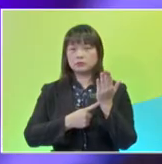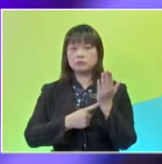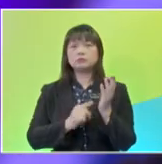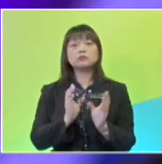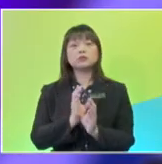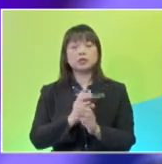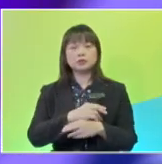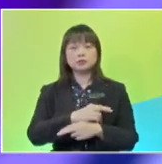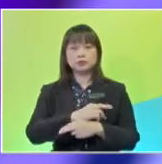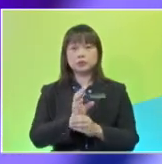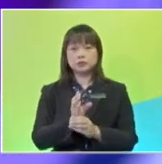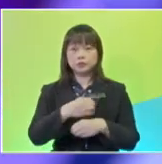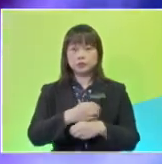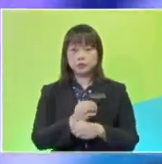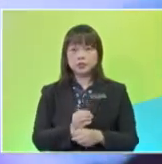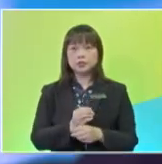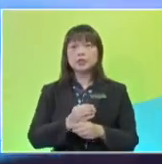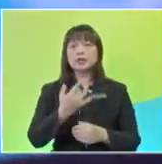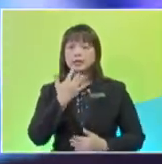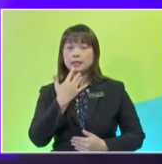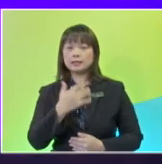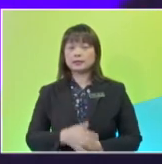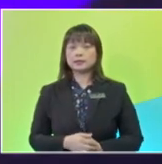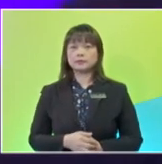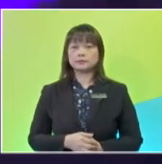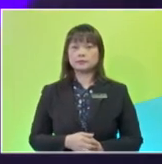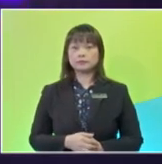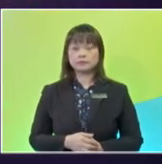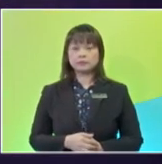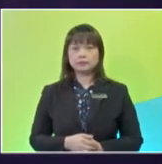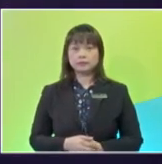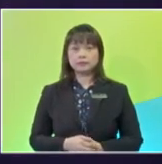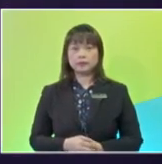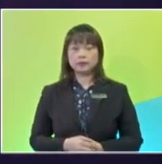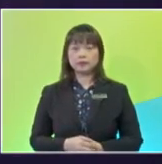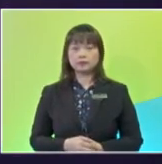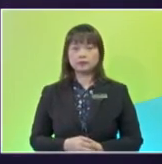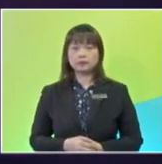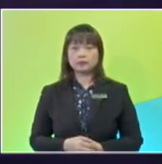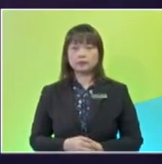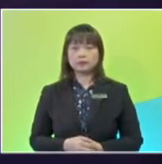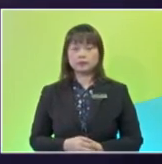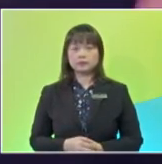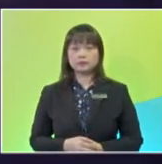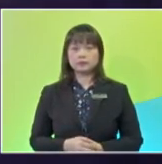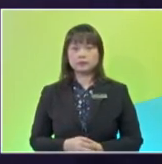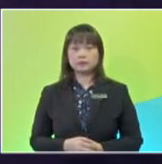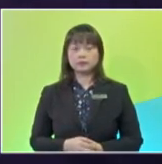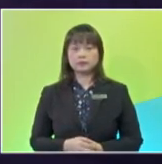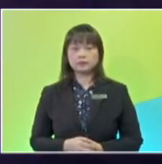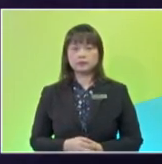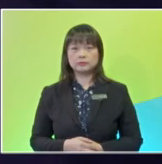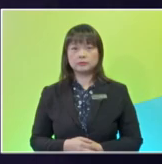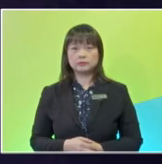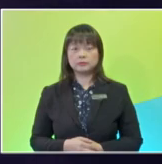So, but the problem with drinking tea like that is we find it, what do you call? Disturbing. Disturbing because the